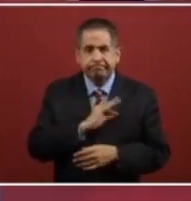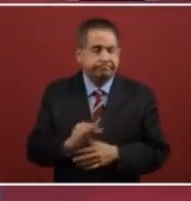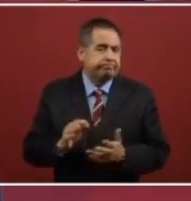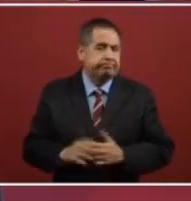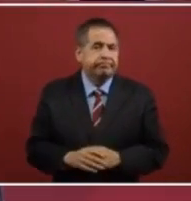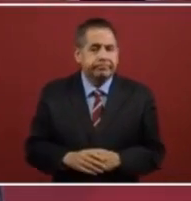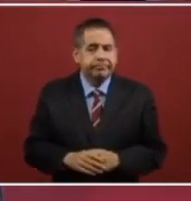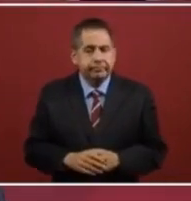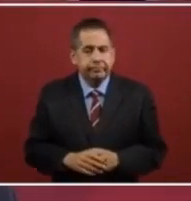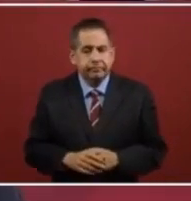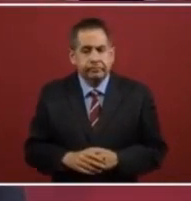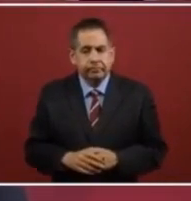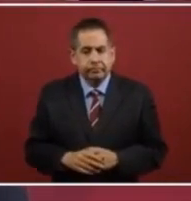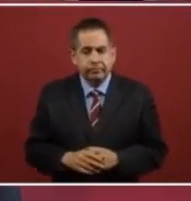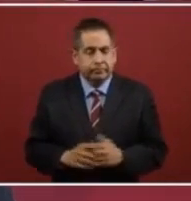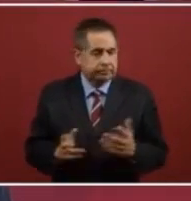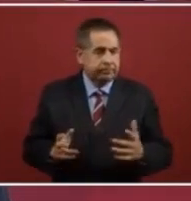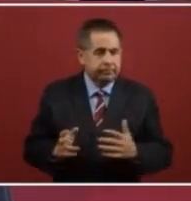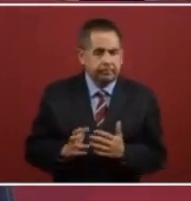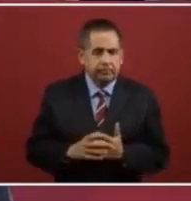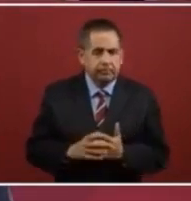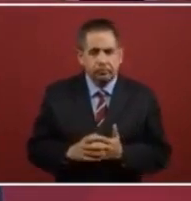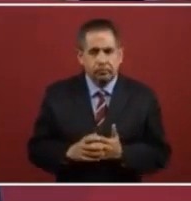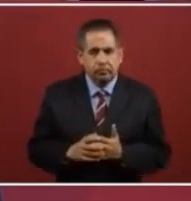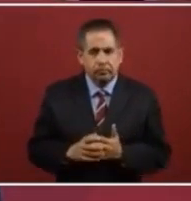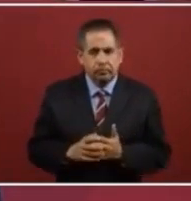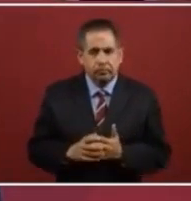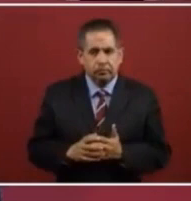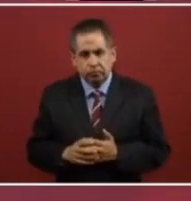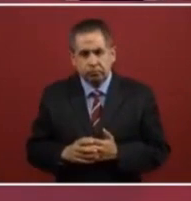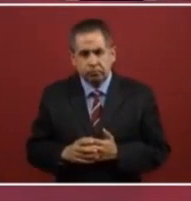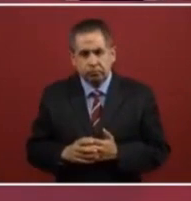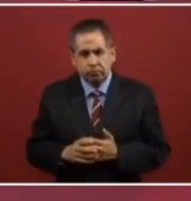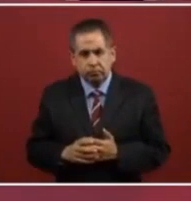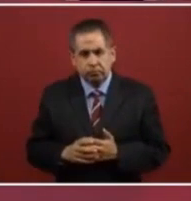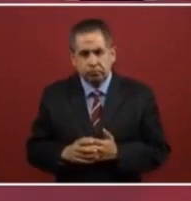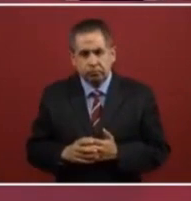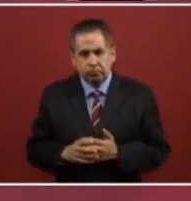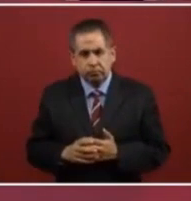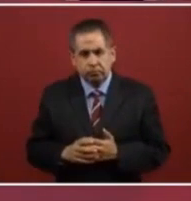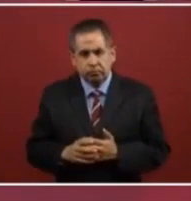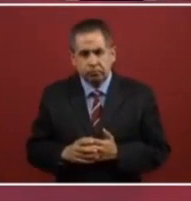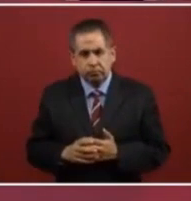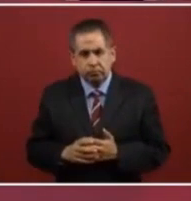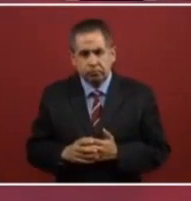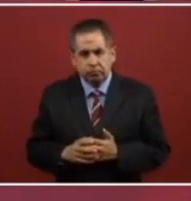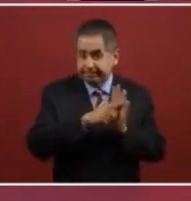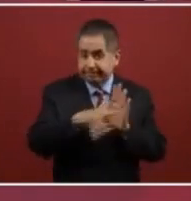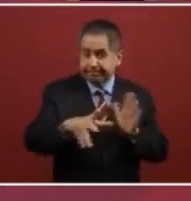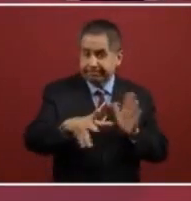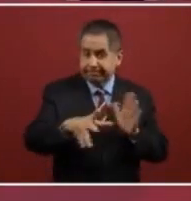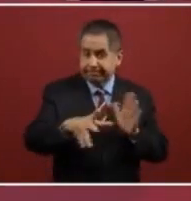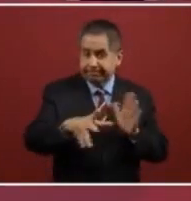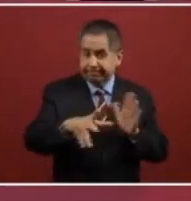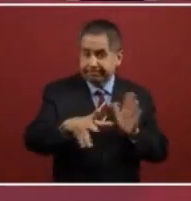their faith in us, and No the people son are tan severos. trying. And they're not so Uno severe lee or a los columnistas demanding.